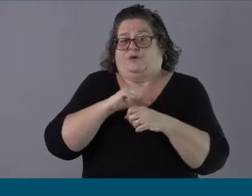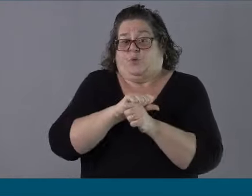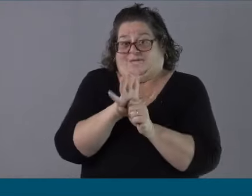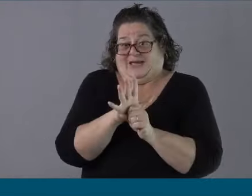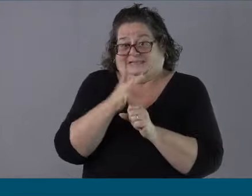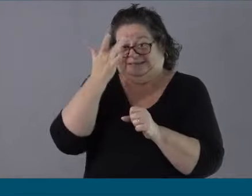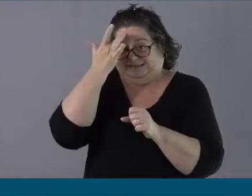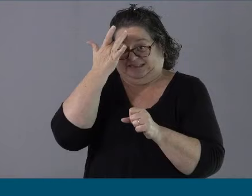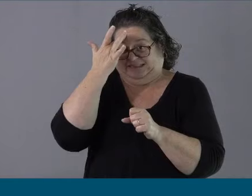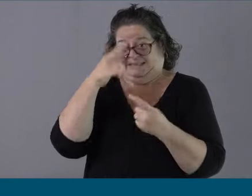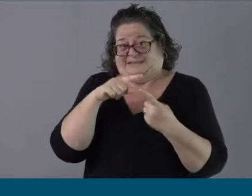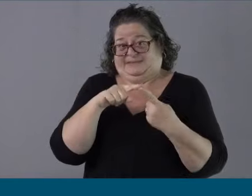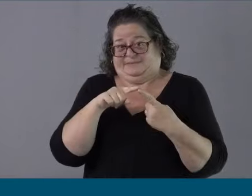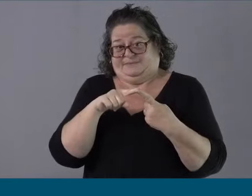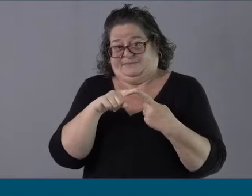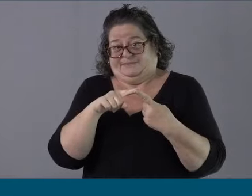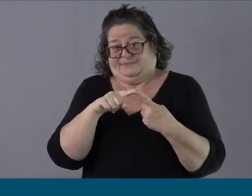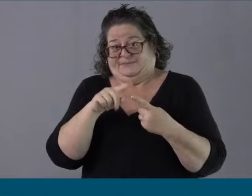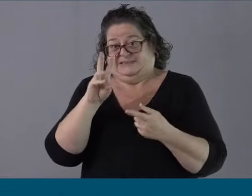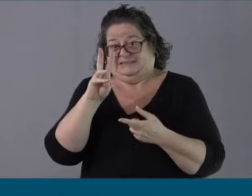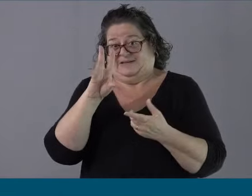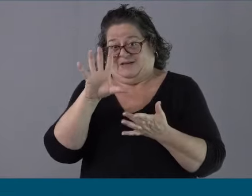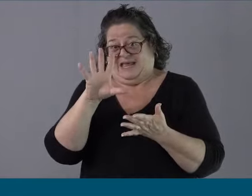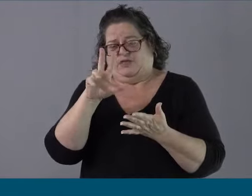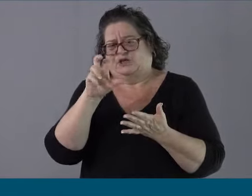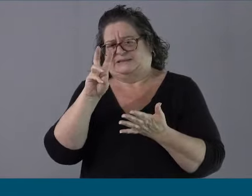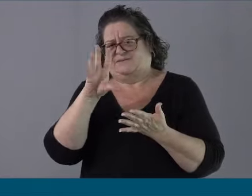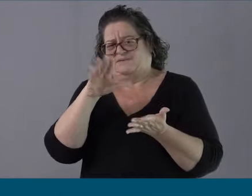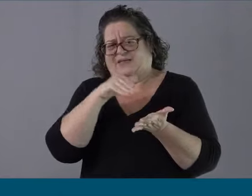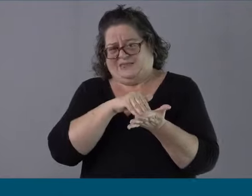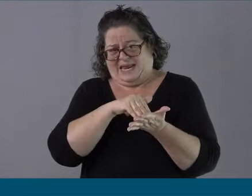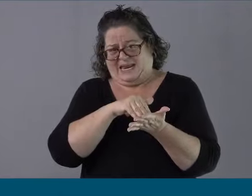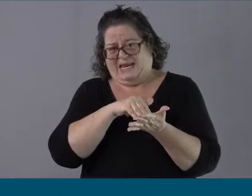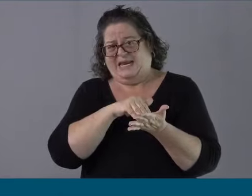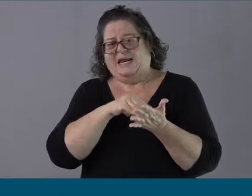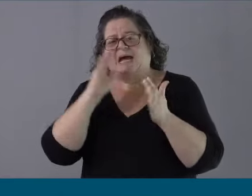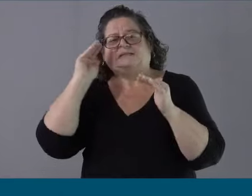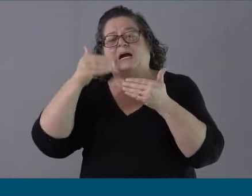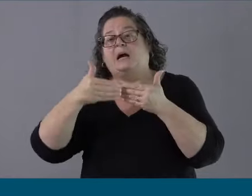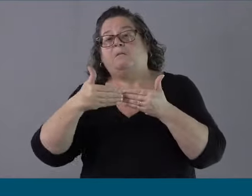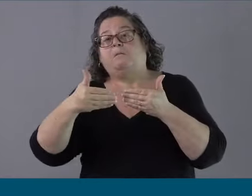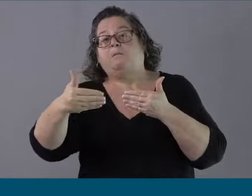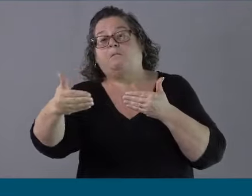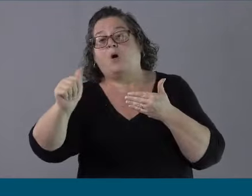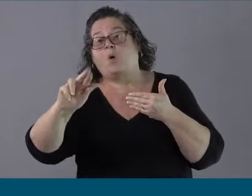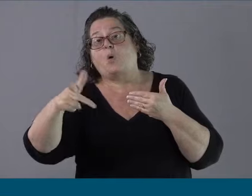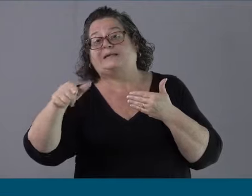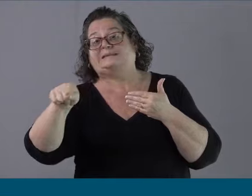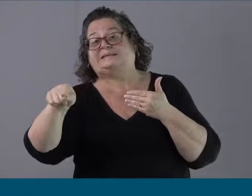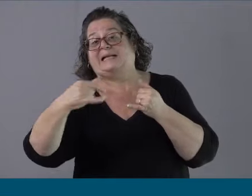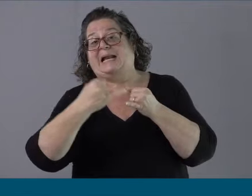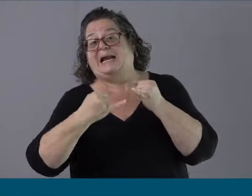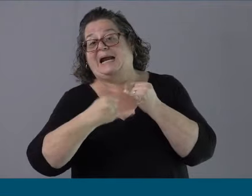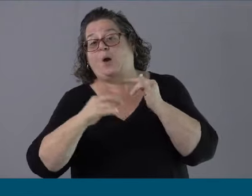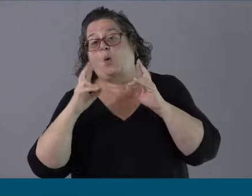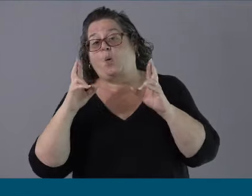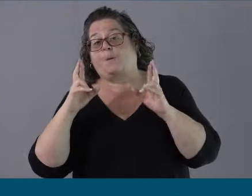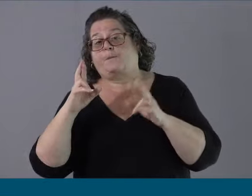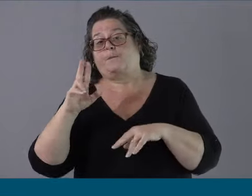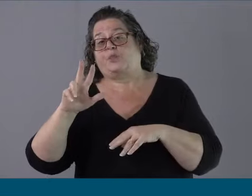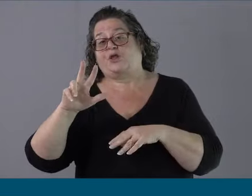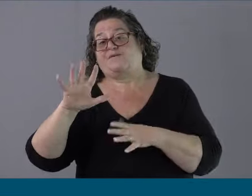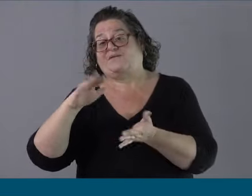and 65,000 at the end of August, you're going to see more cases. And the way to measure your